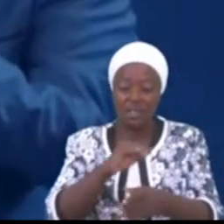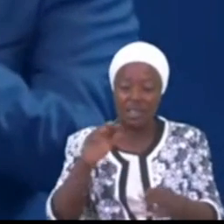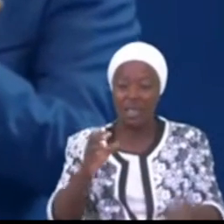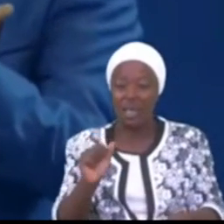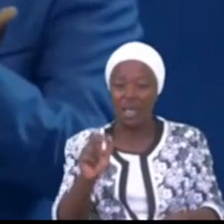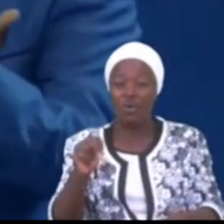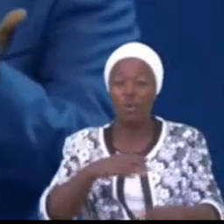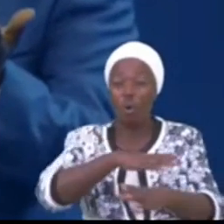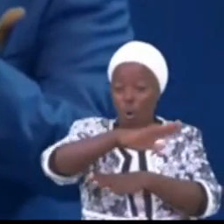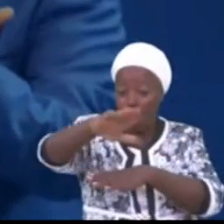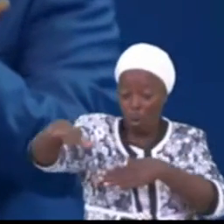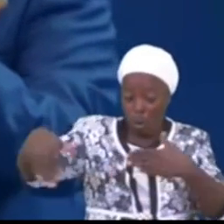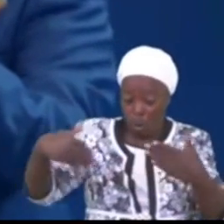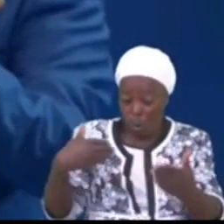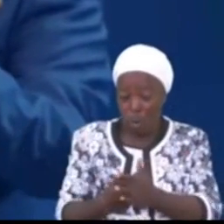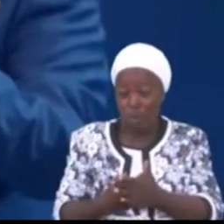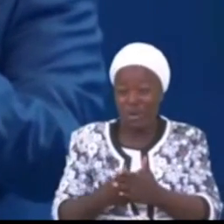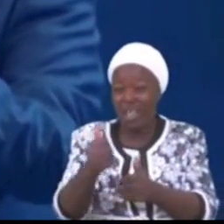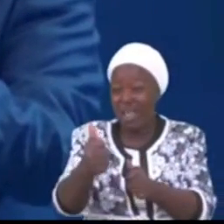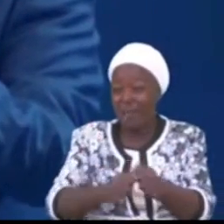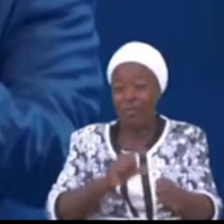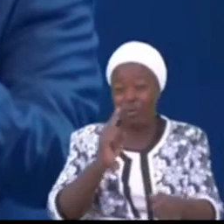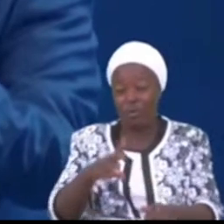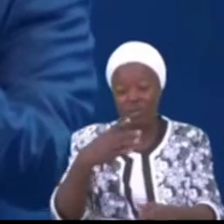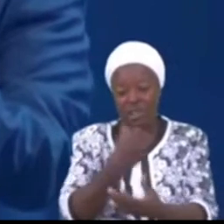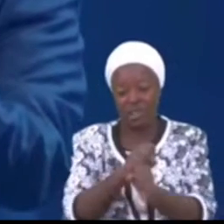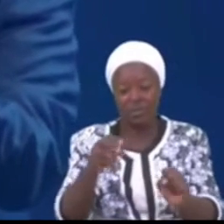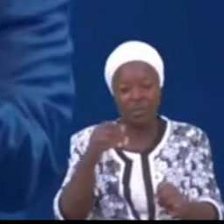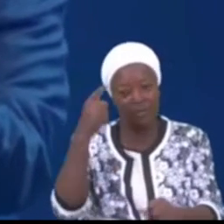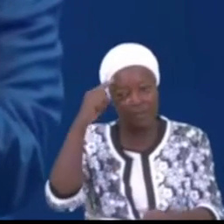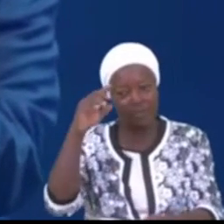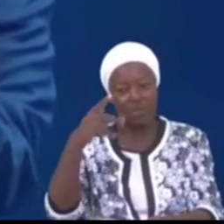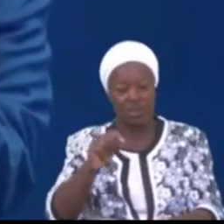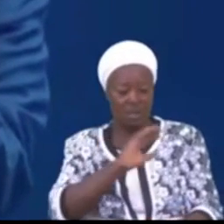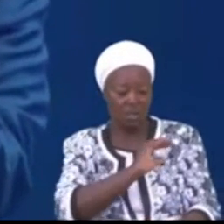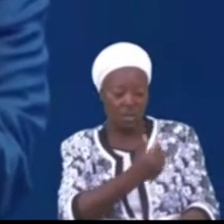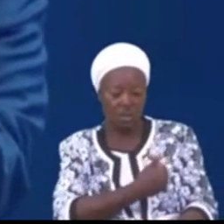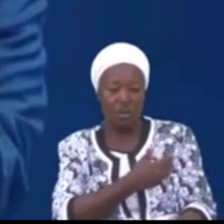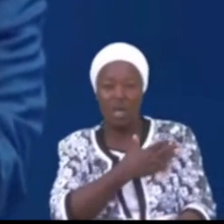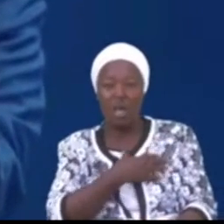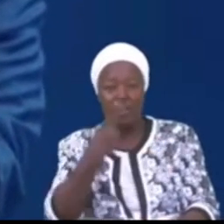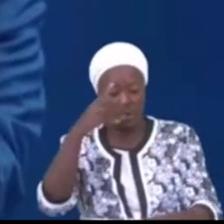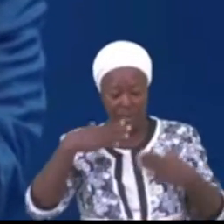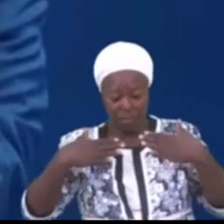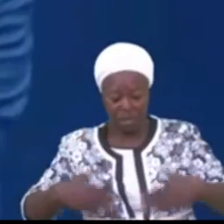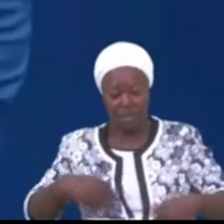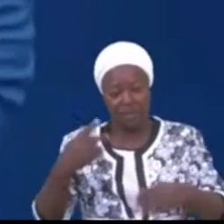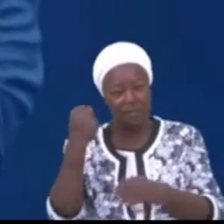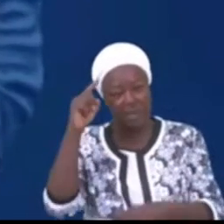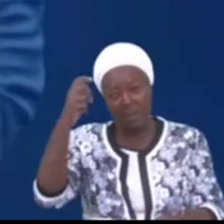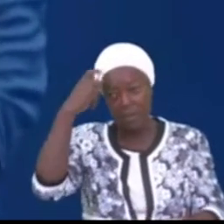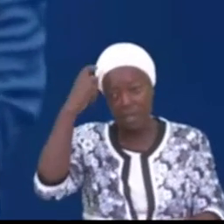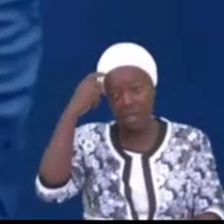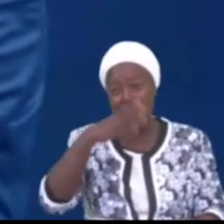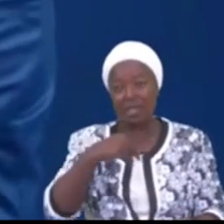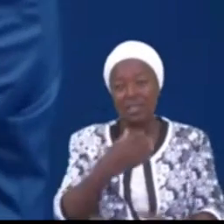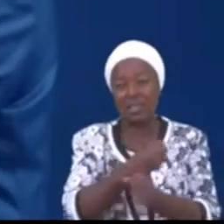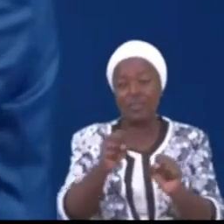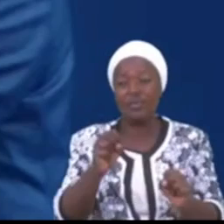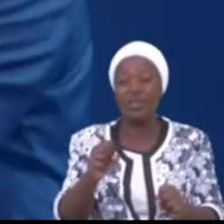all-encompassing word. Salvation for the soul and for the body and for the mind.